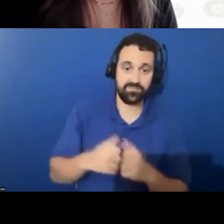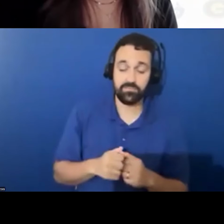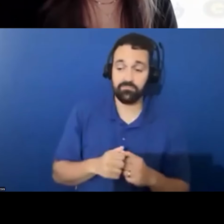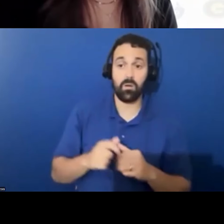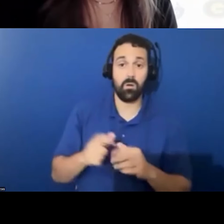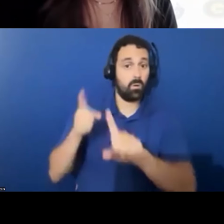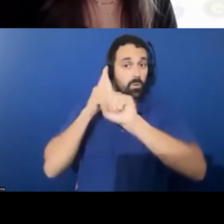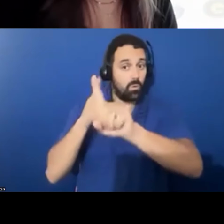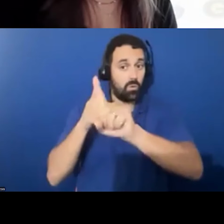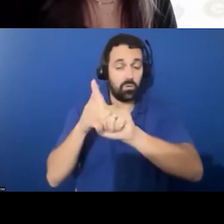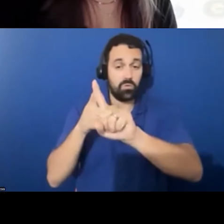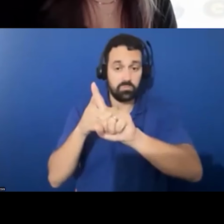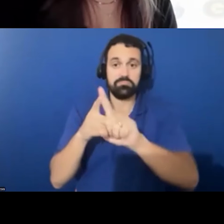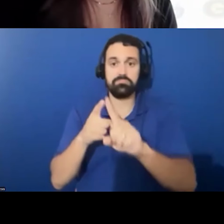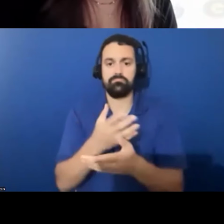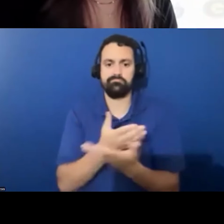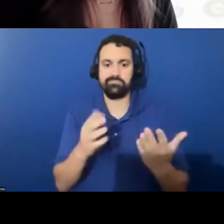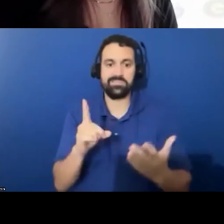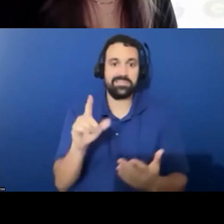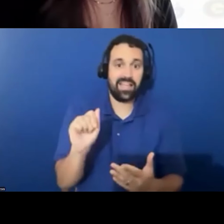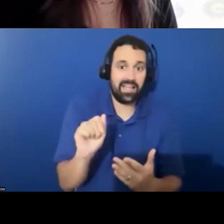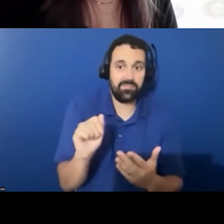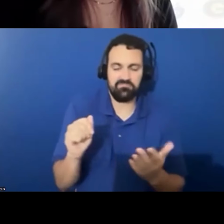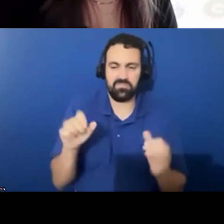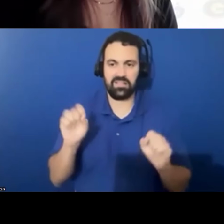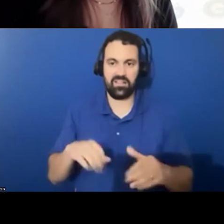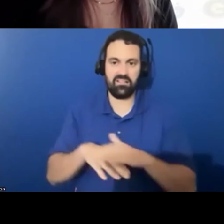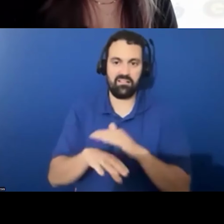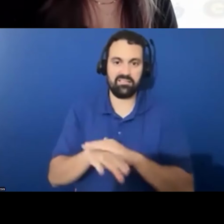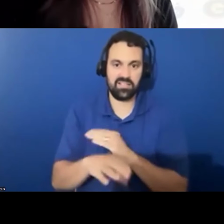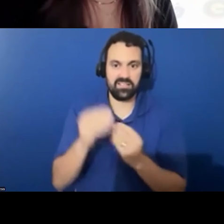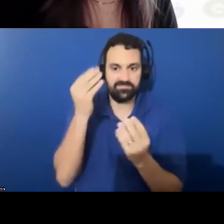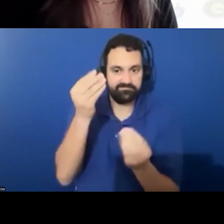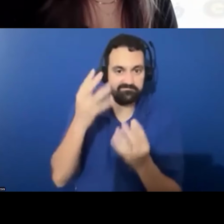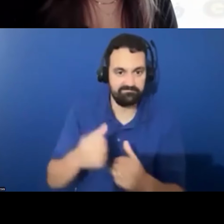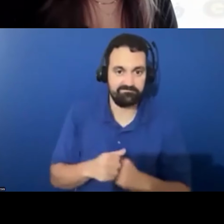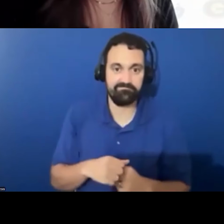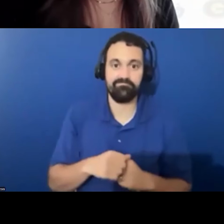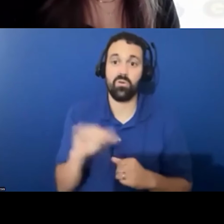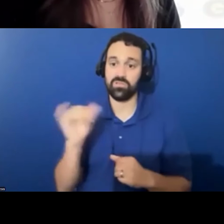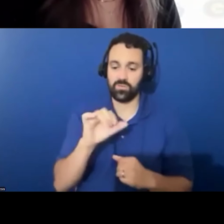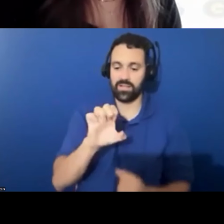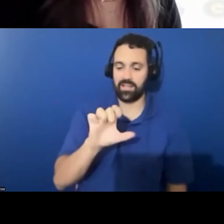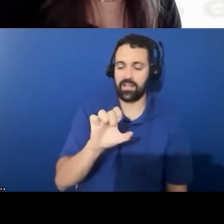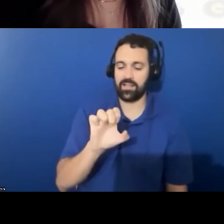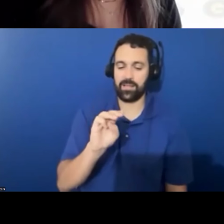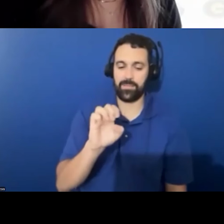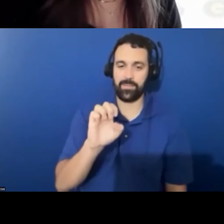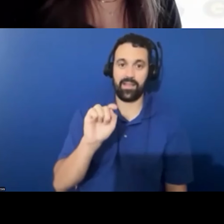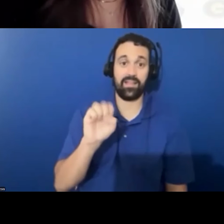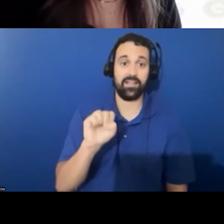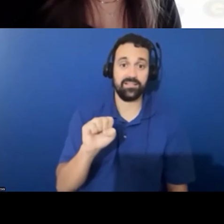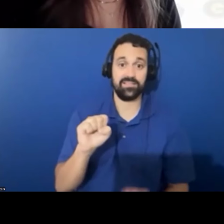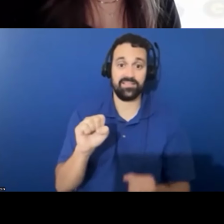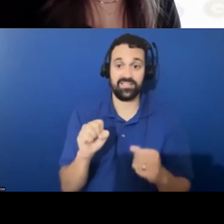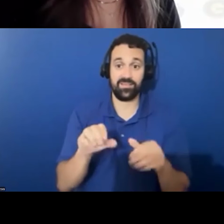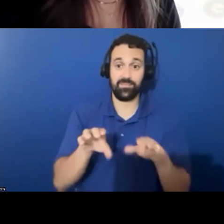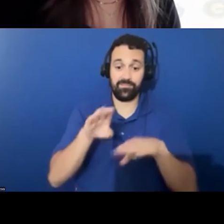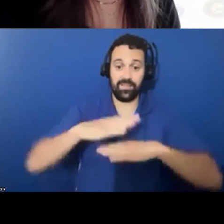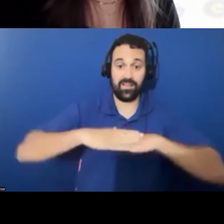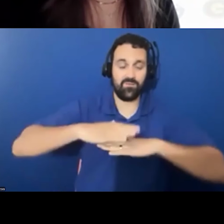access state government services online, and that includes our LMS platforms. We'll start today's webinar